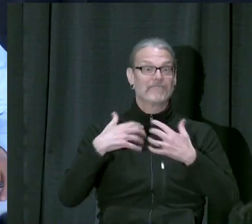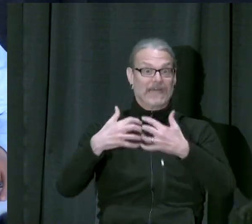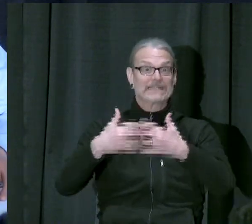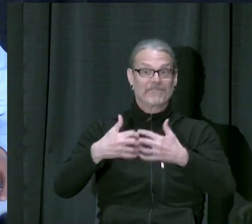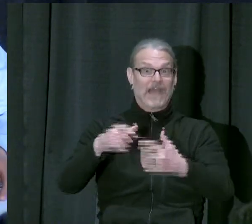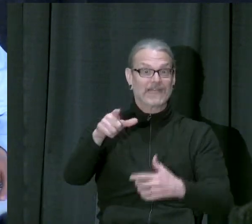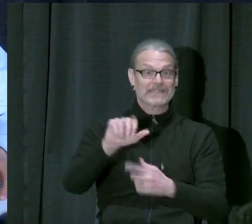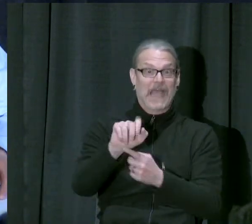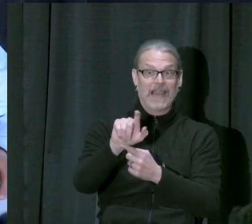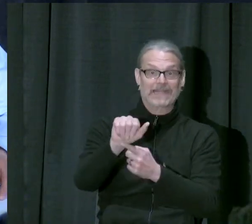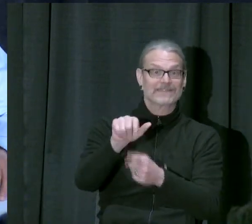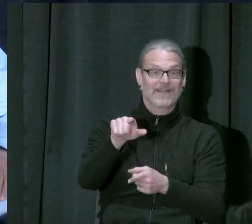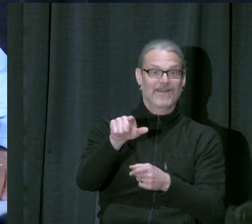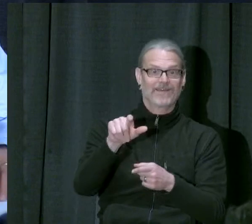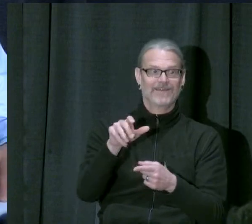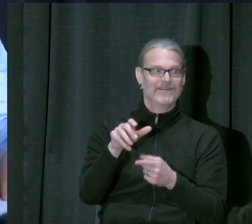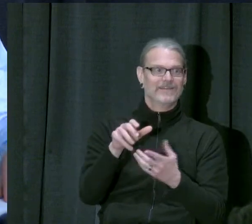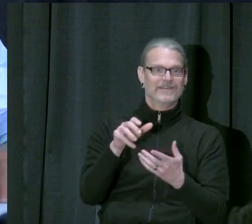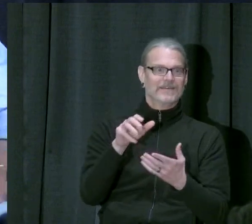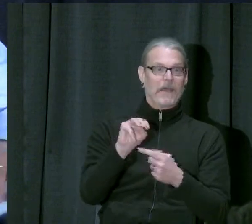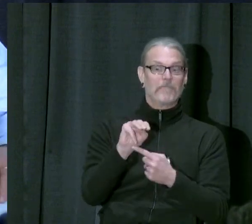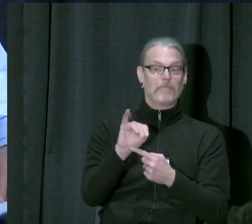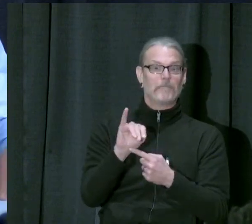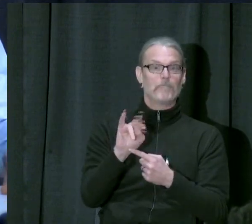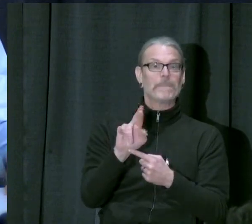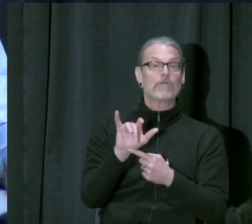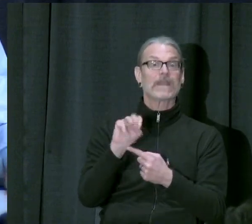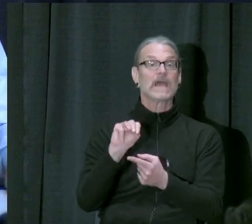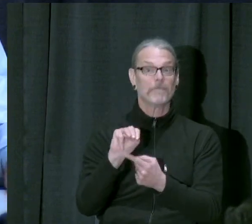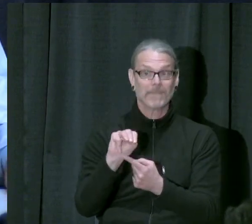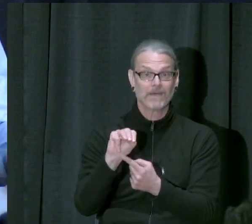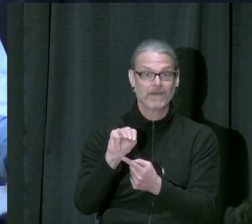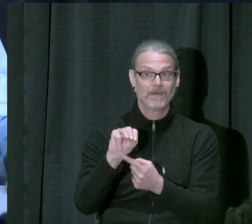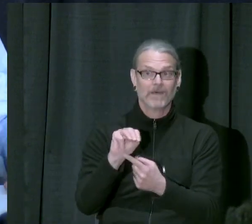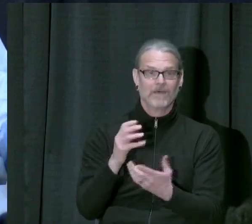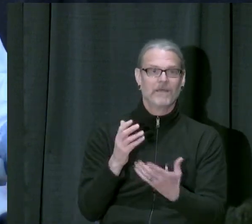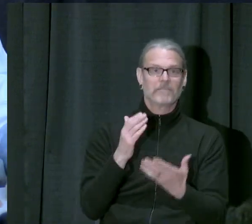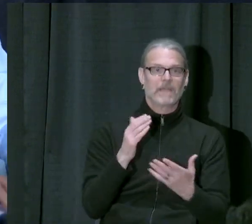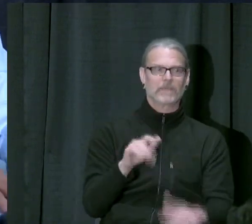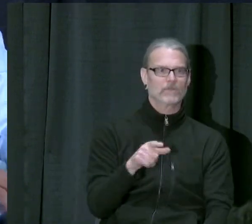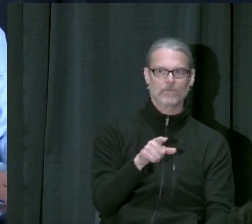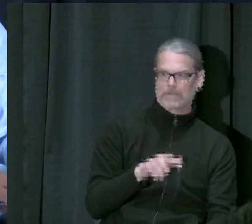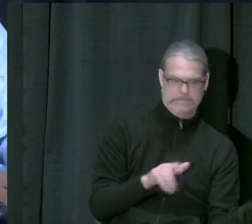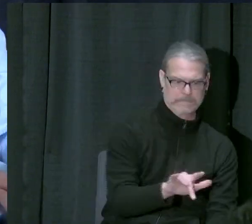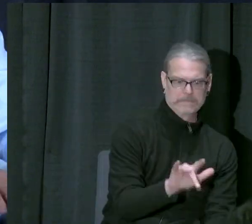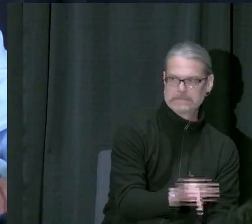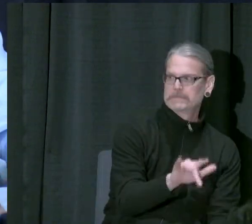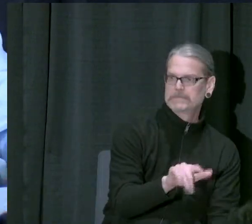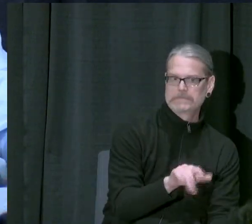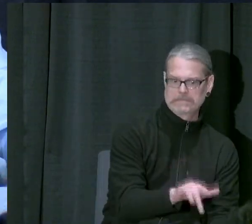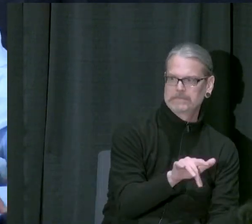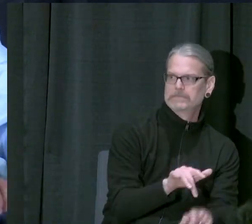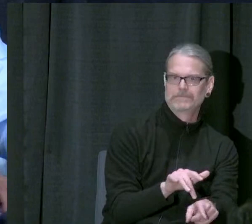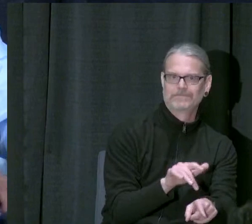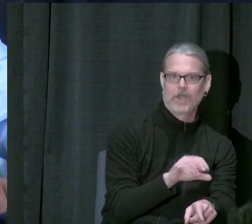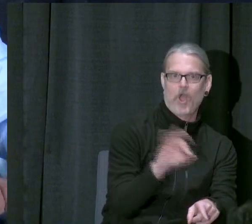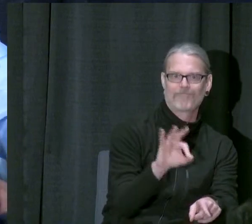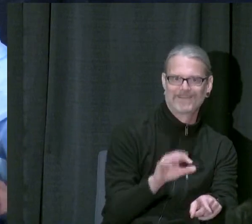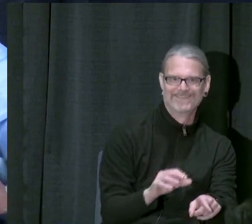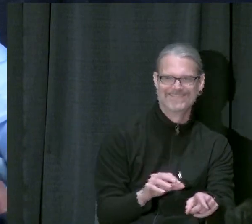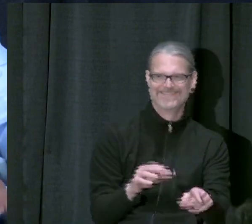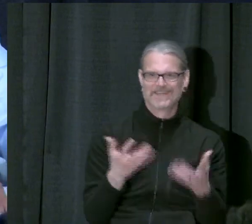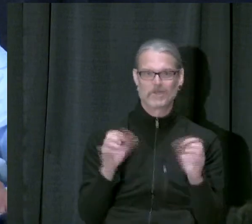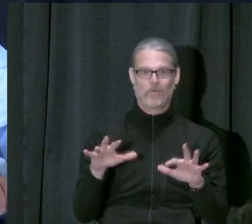to that name near you. You may want to kind of push the button that goes dudunk so that she's not woken